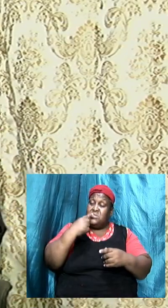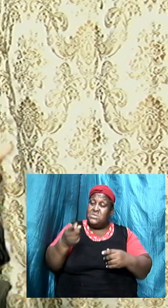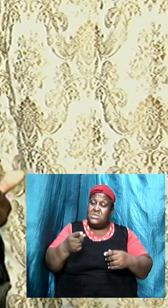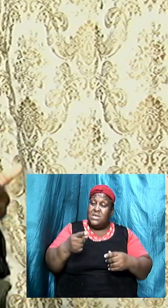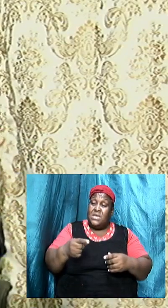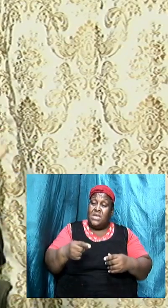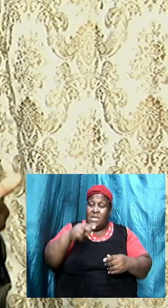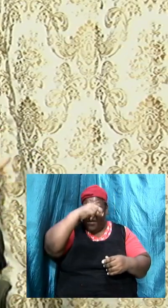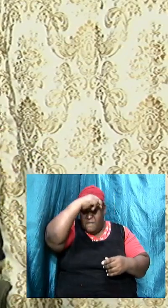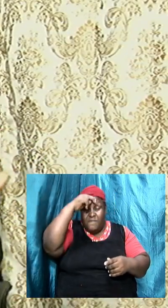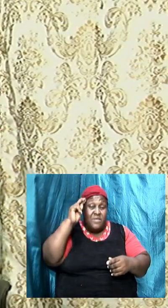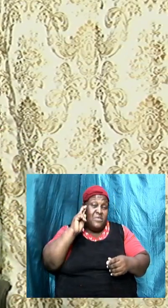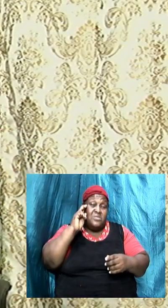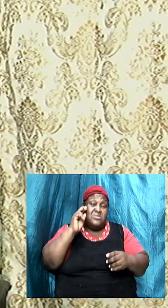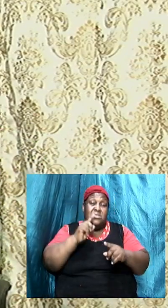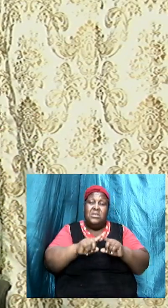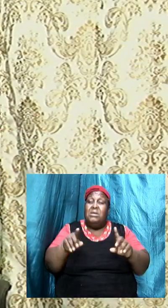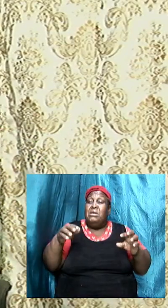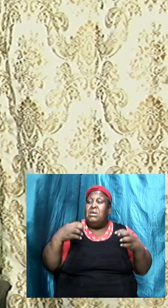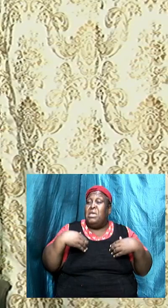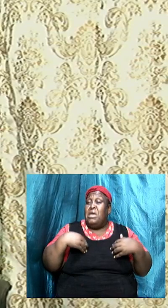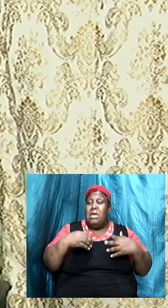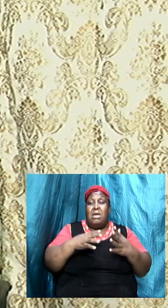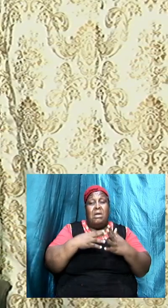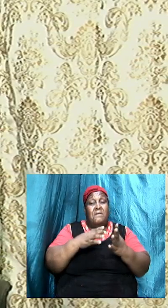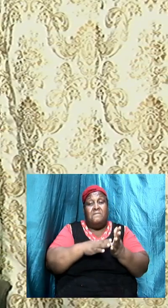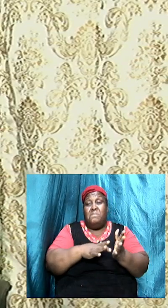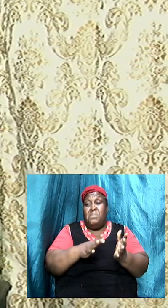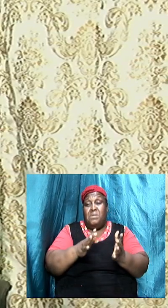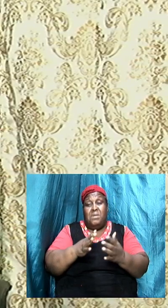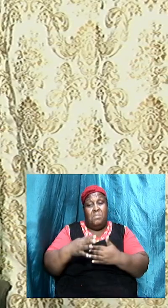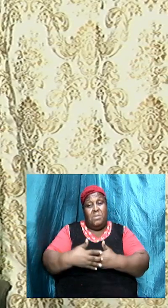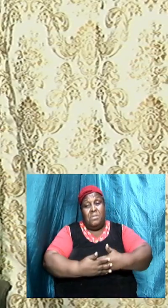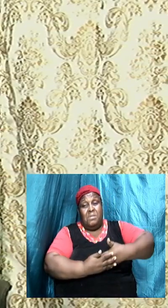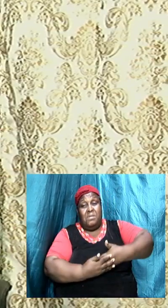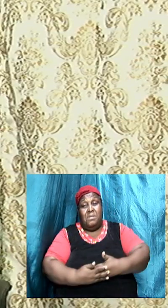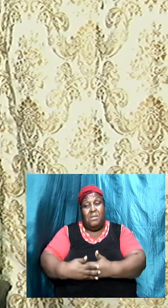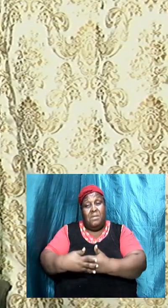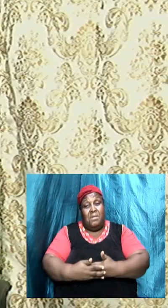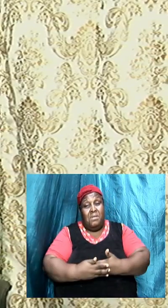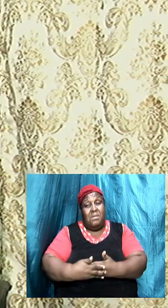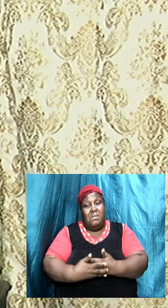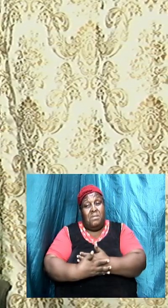here, virgin can't have baby, it is in the Bible.